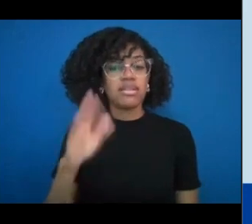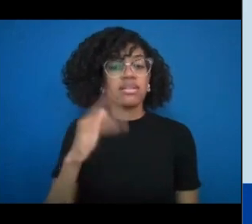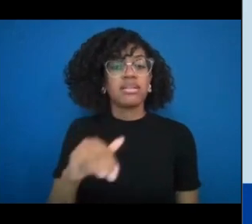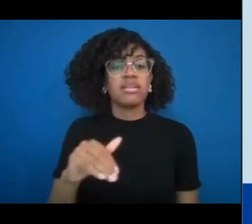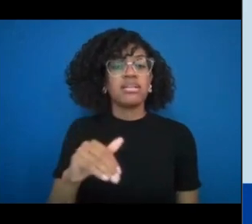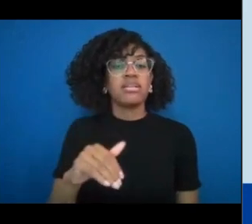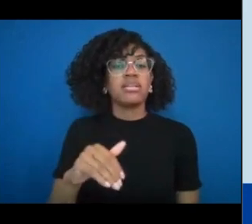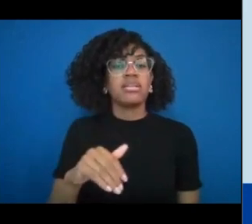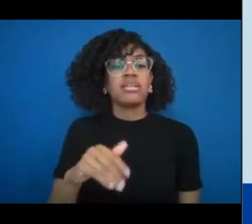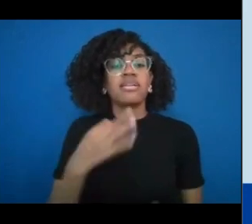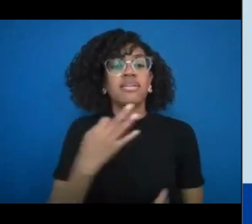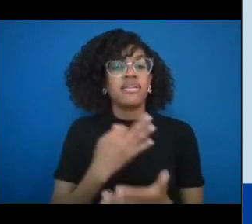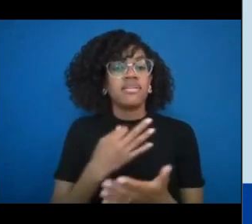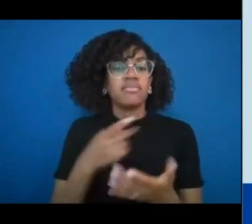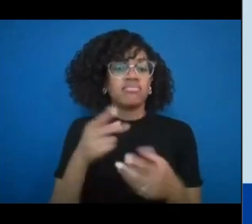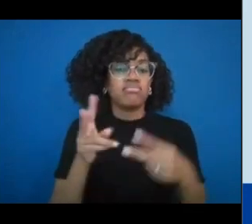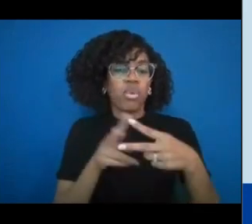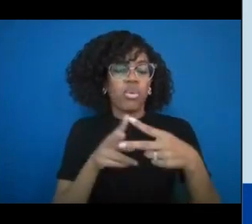the project.